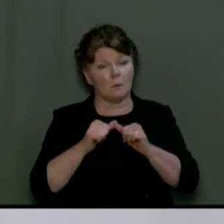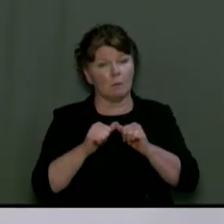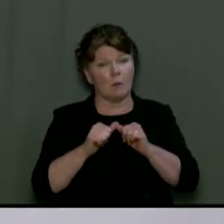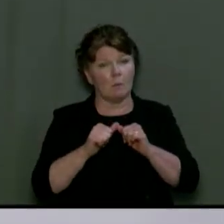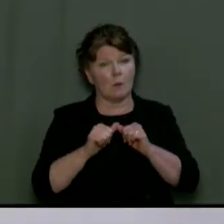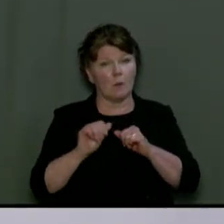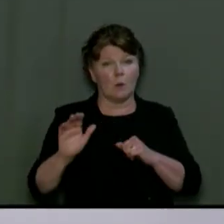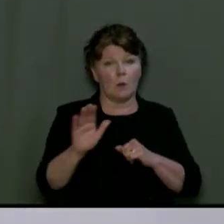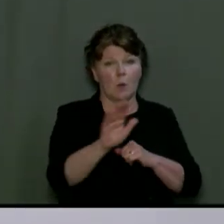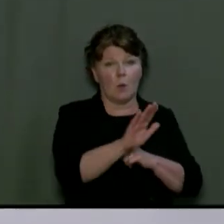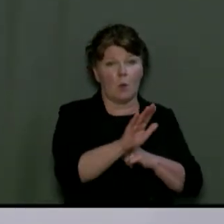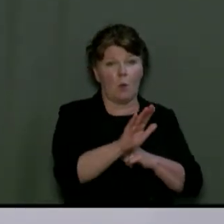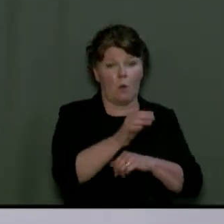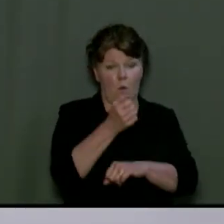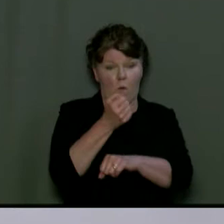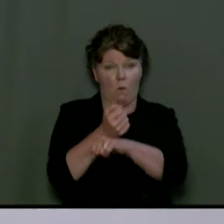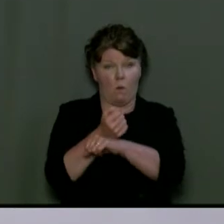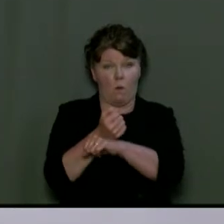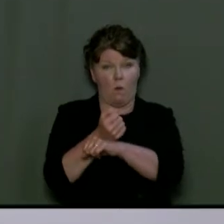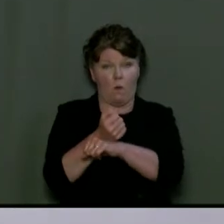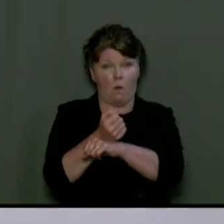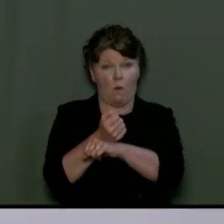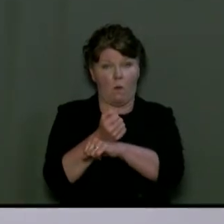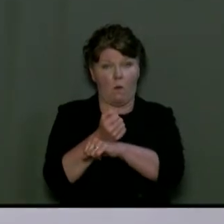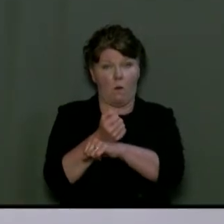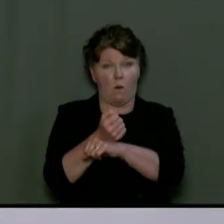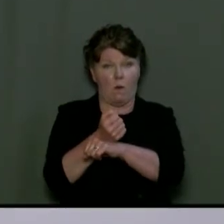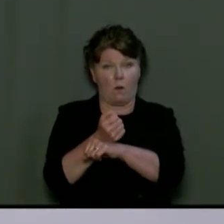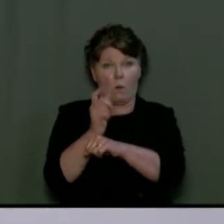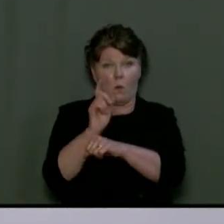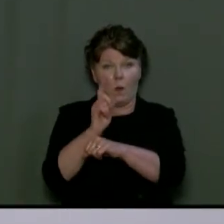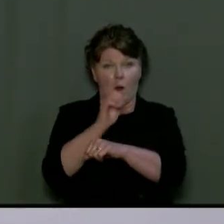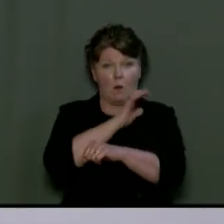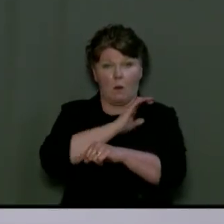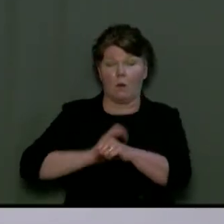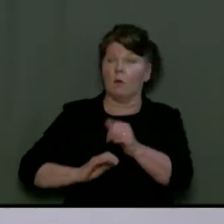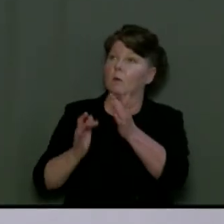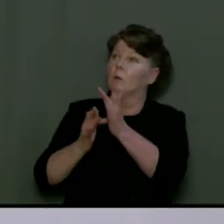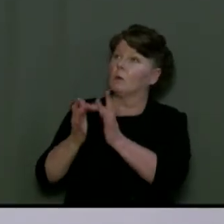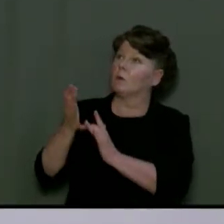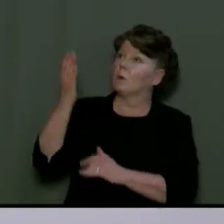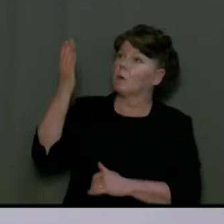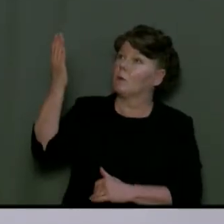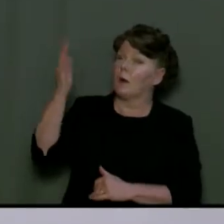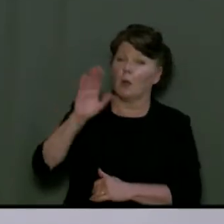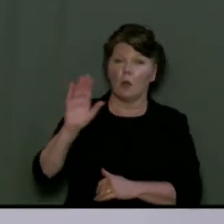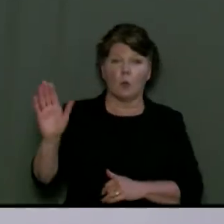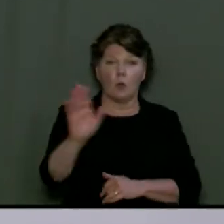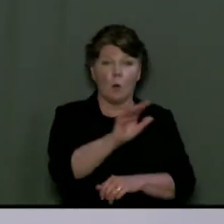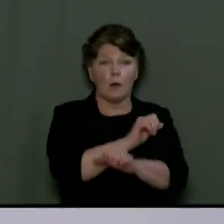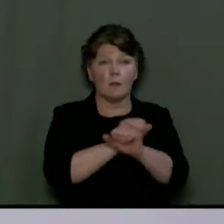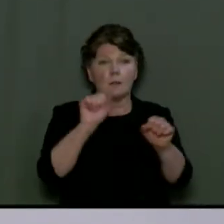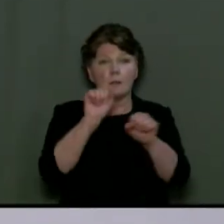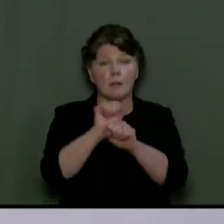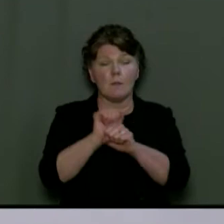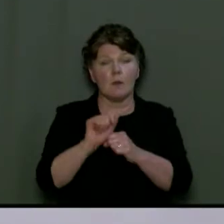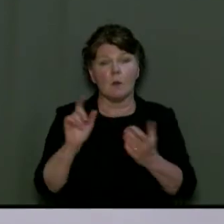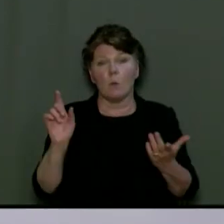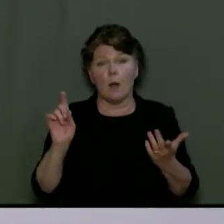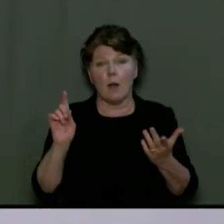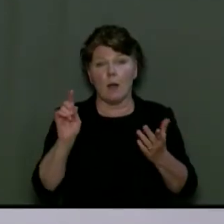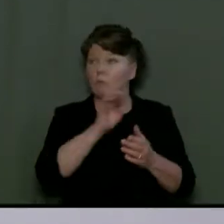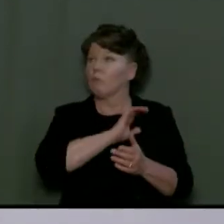for your rock is Christ Jesus. Your salvation is in